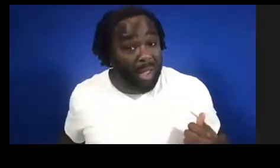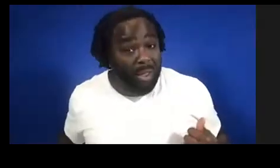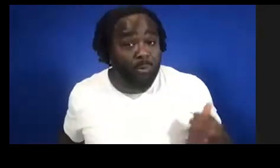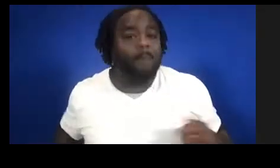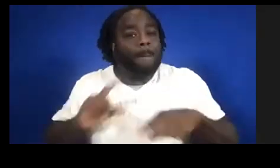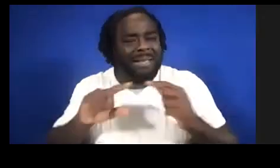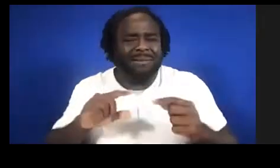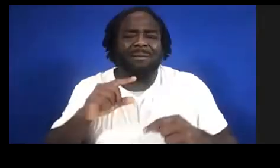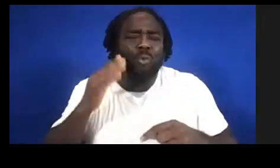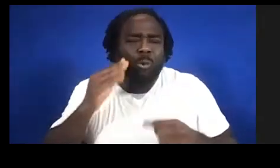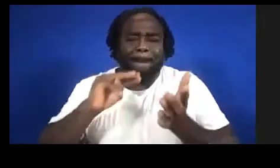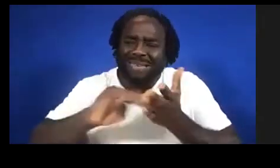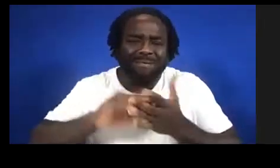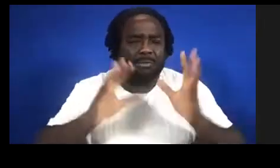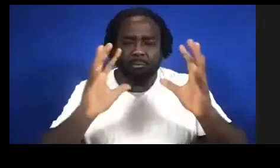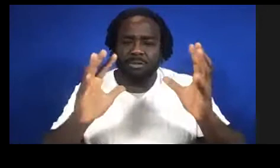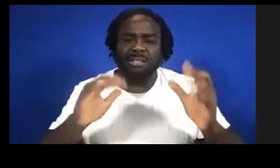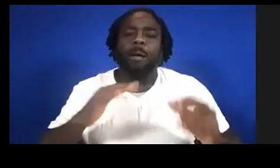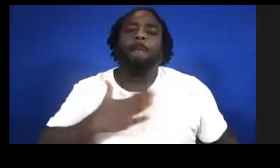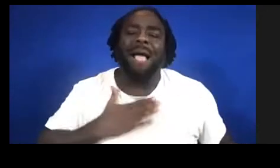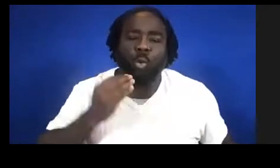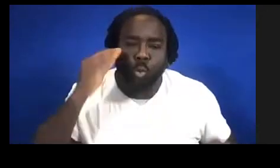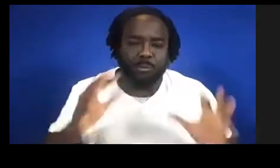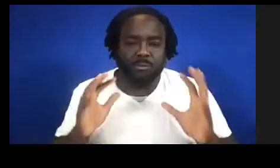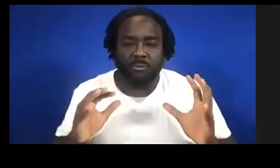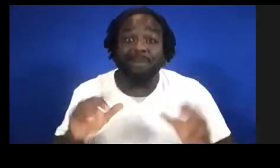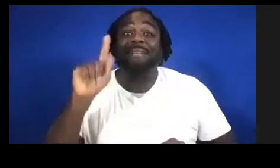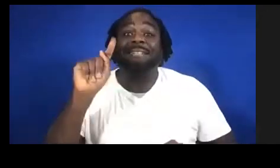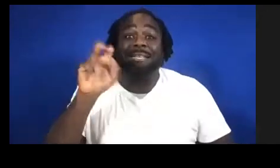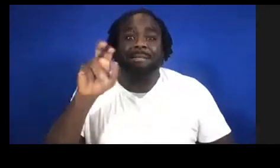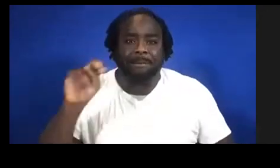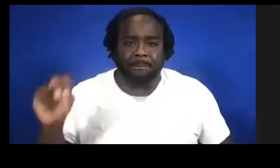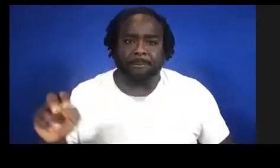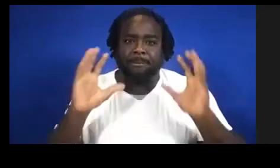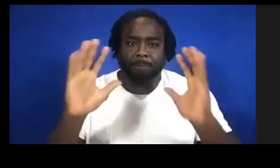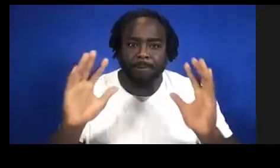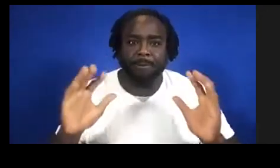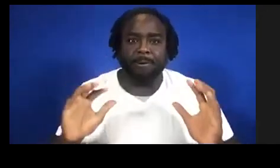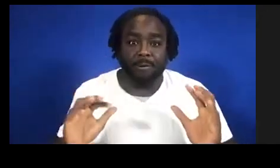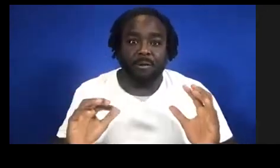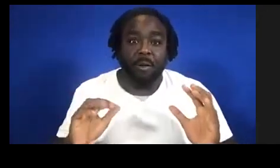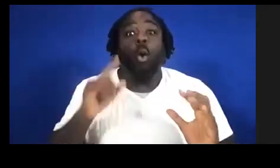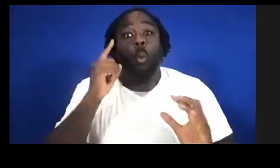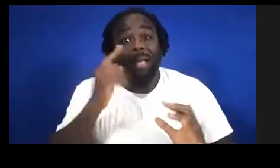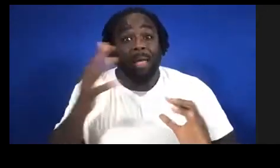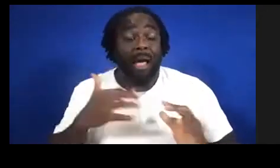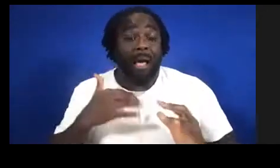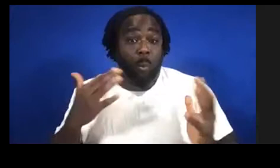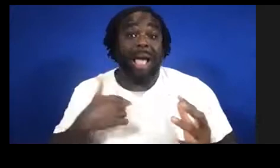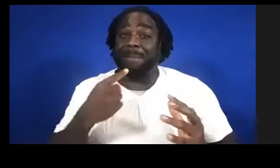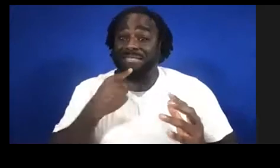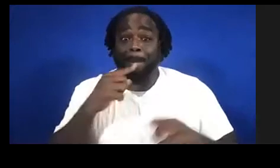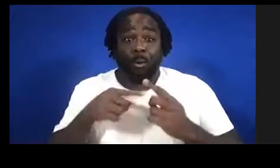like almost 2 decades. That's a long time. Now, Memphis is still my home.